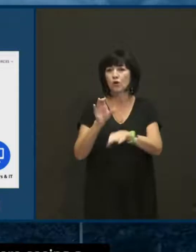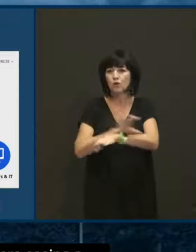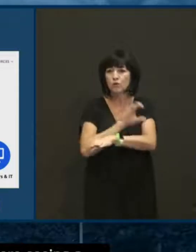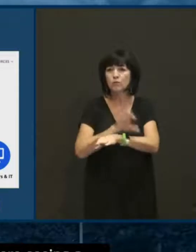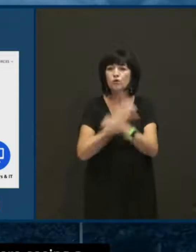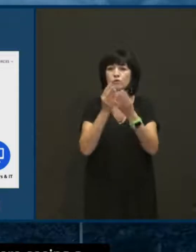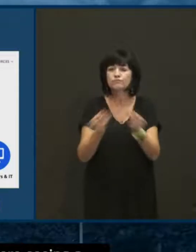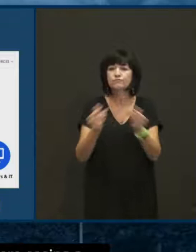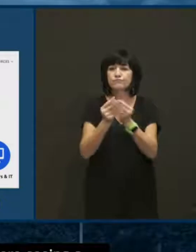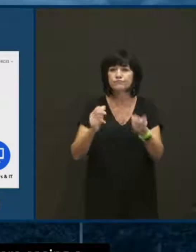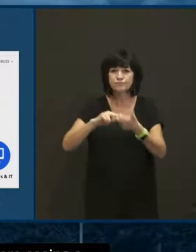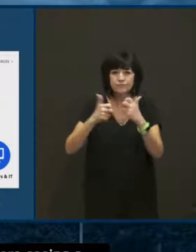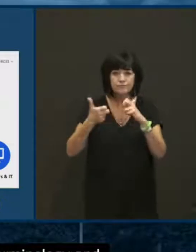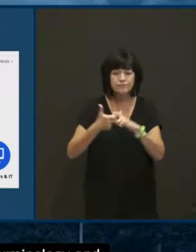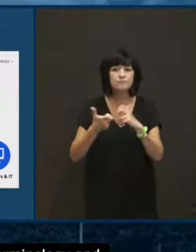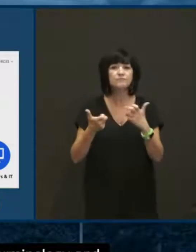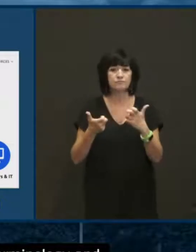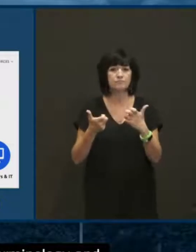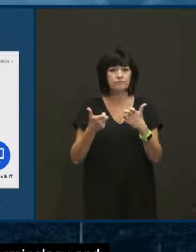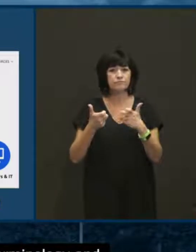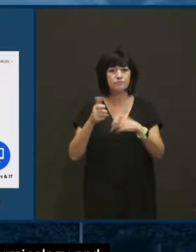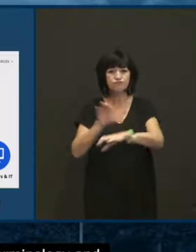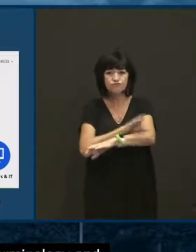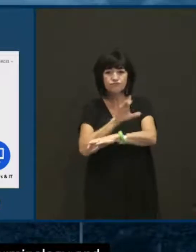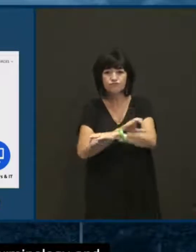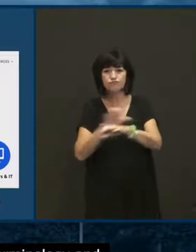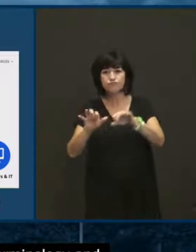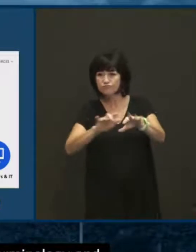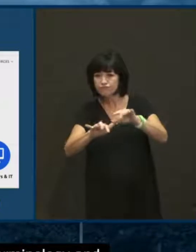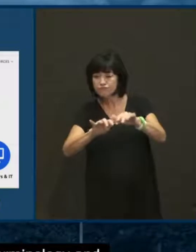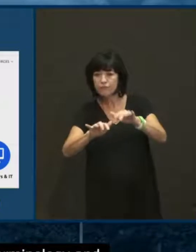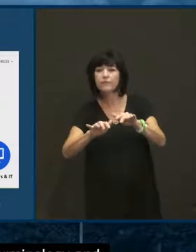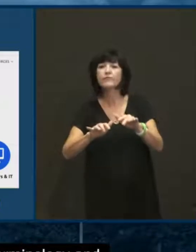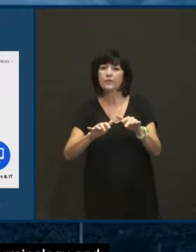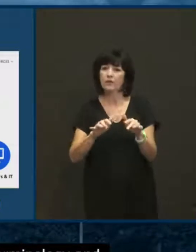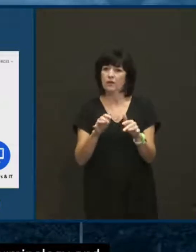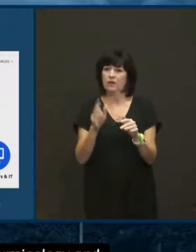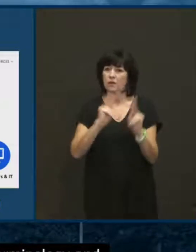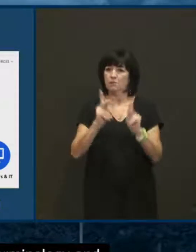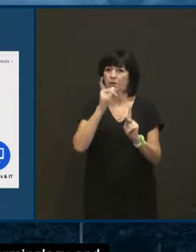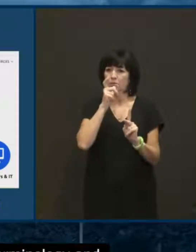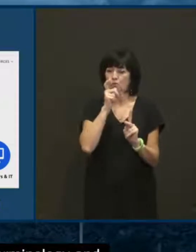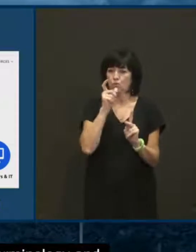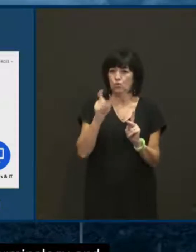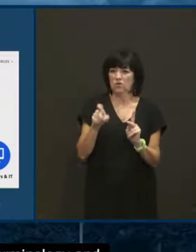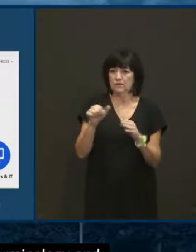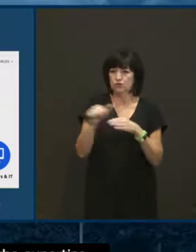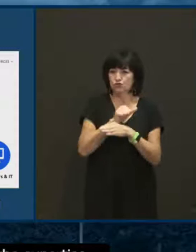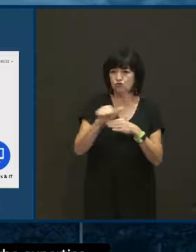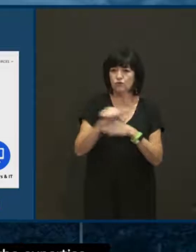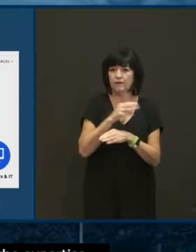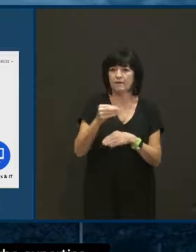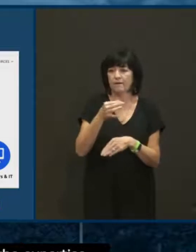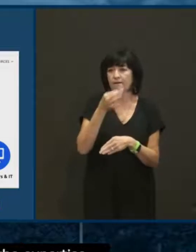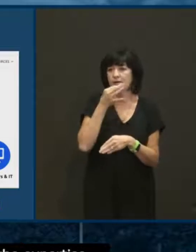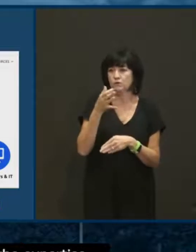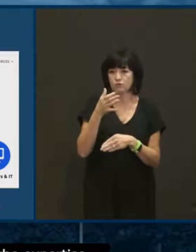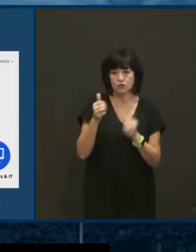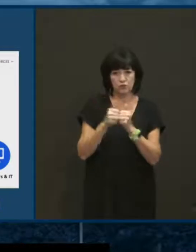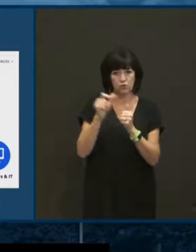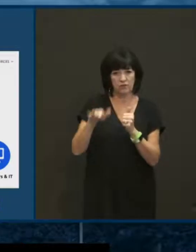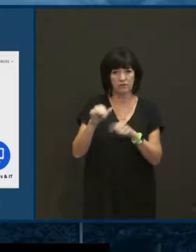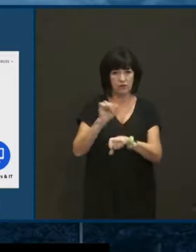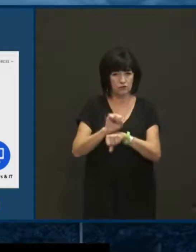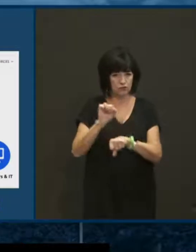there for folks that have the training and the expertise to do those jobs. So take advantage and look at our